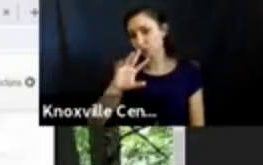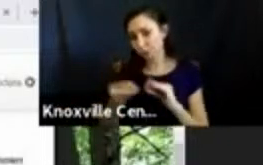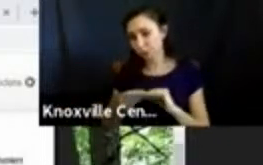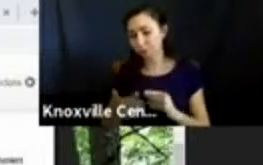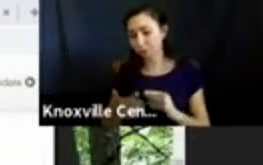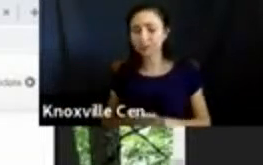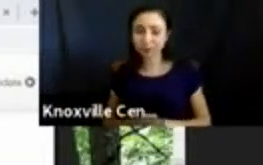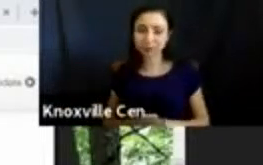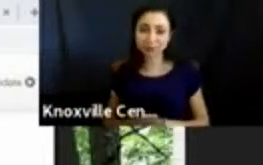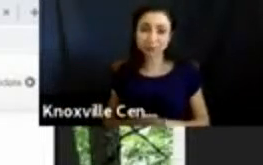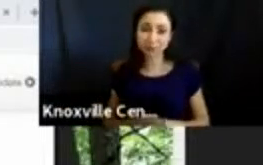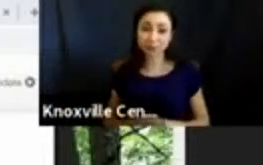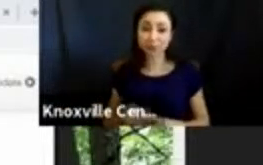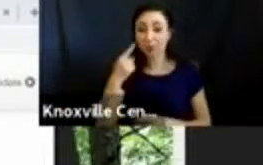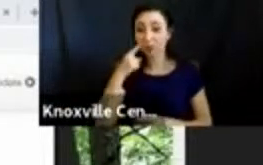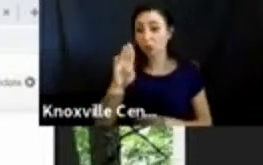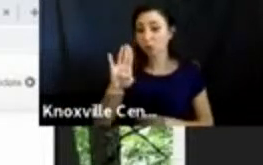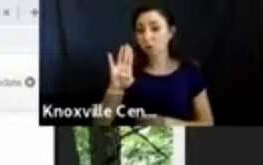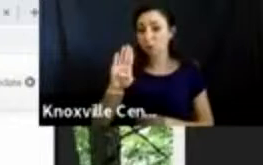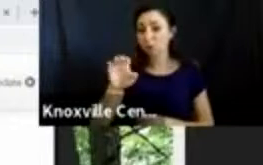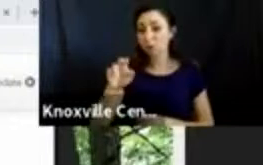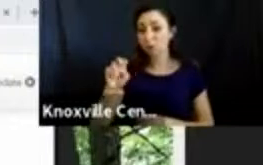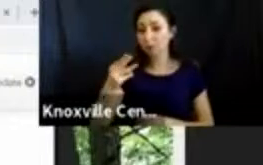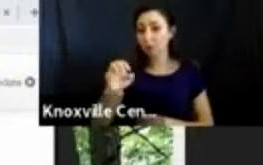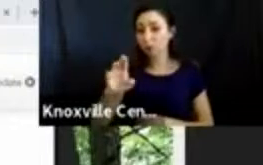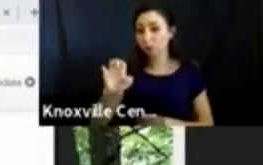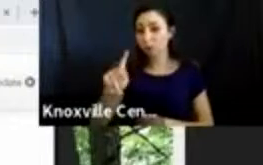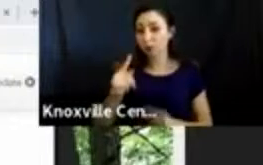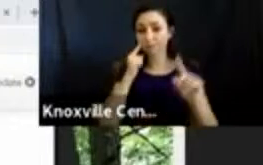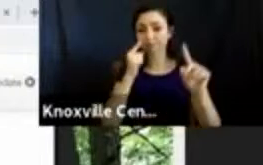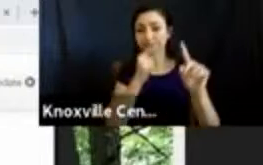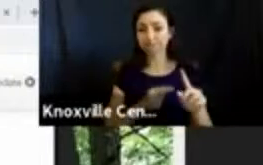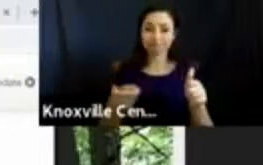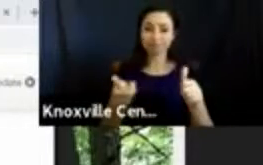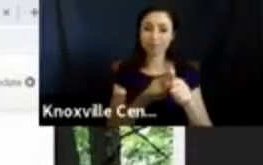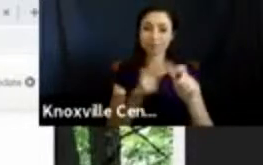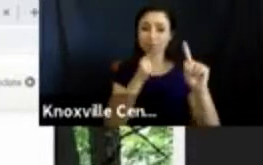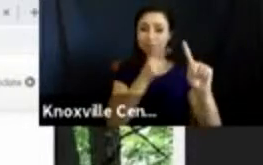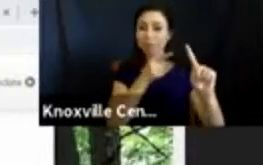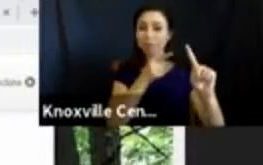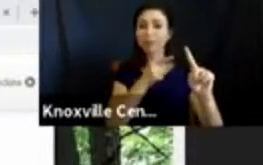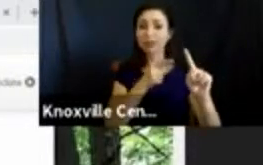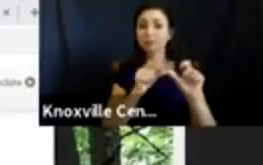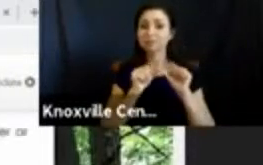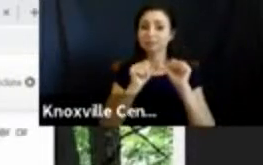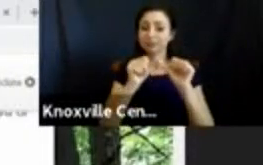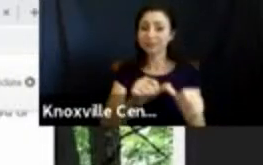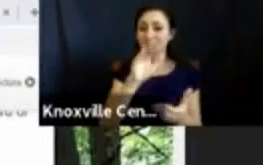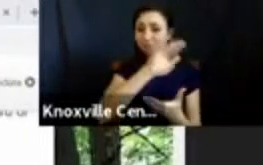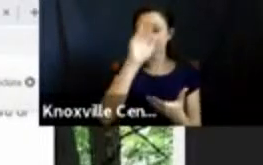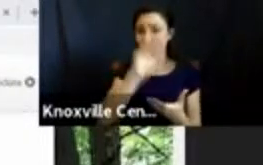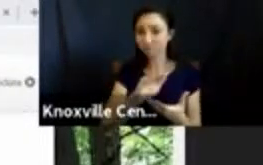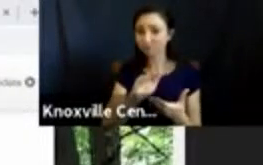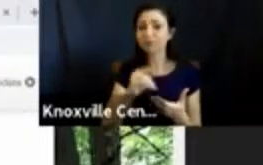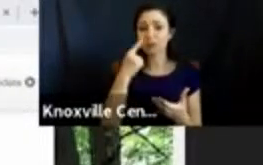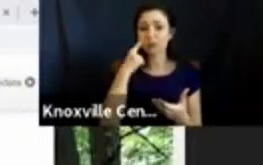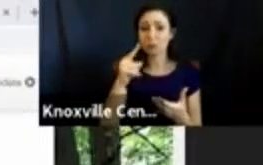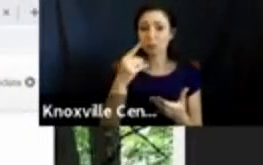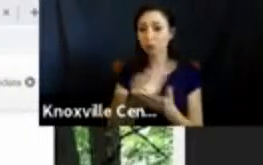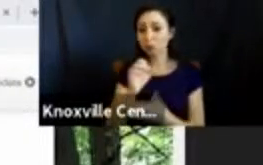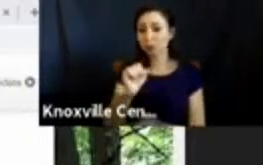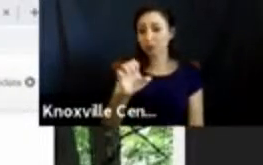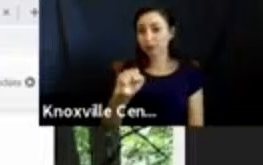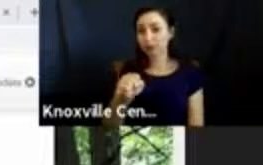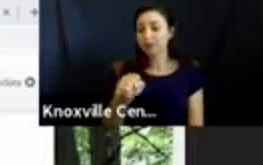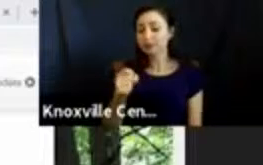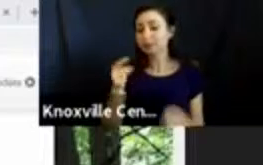the benchmarks. First benchmark is sustained reduction or stability in new cases for 14 days. Over this time